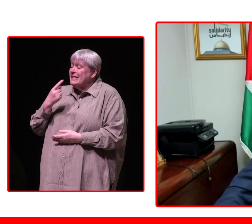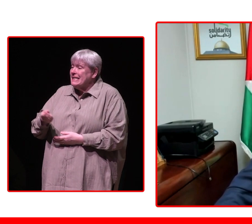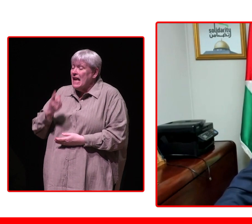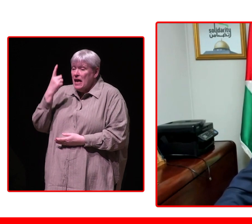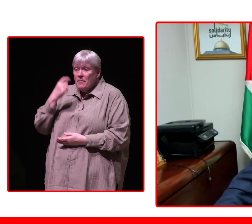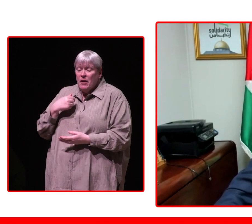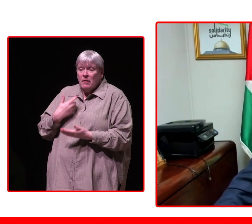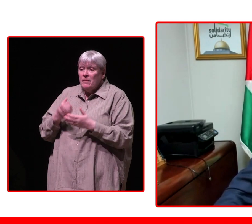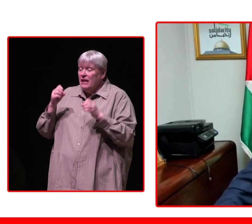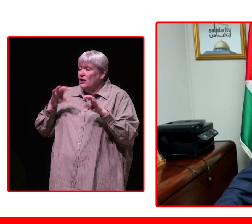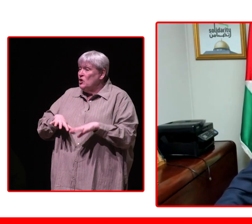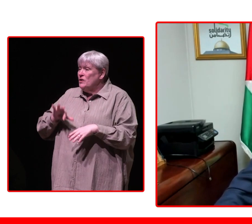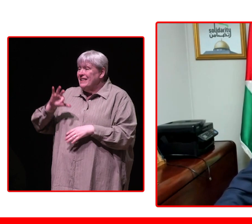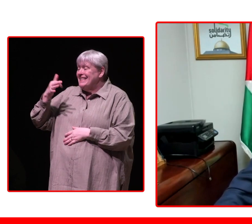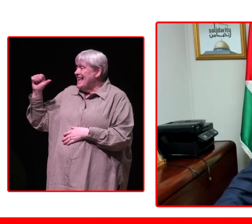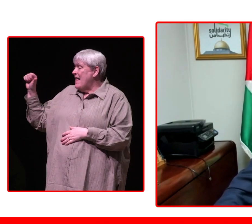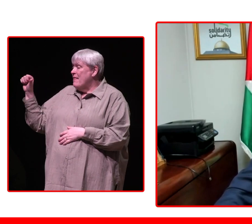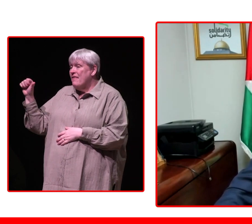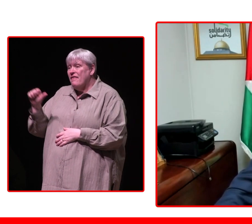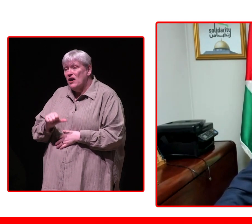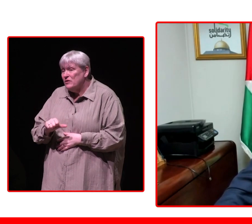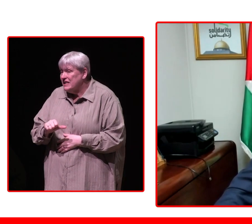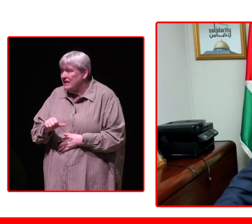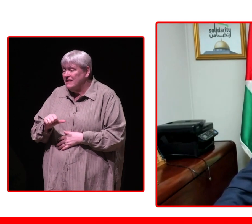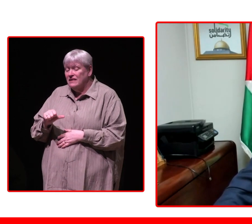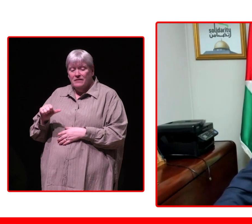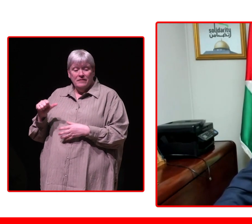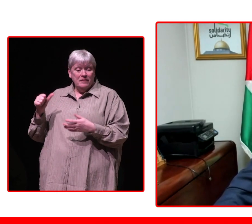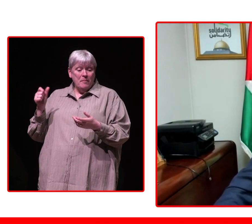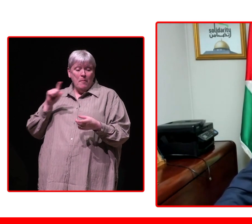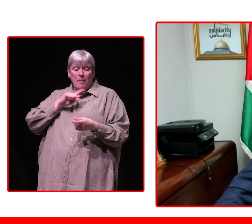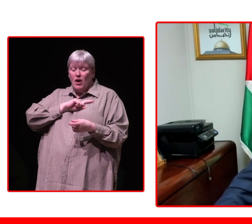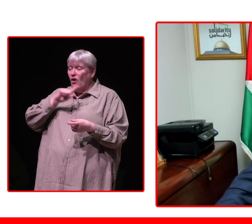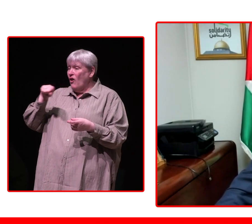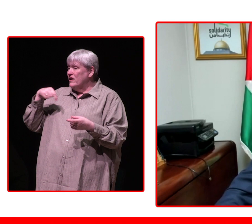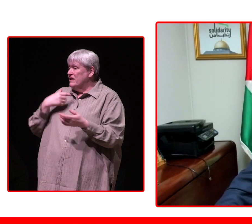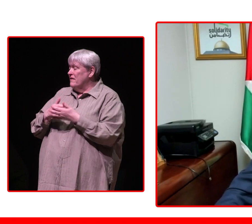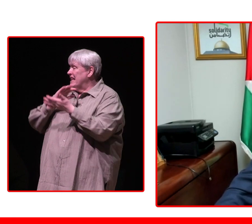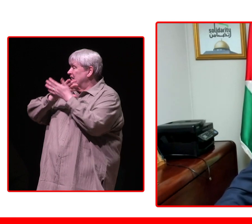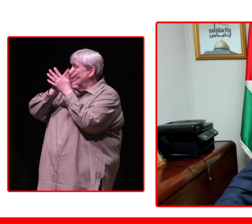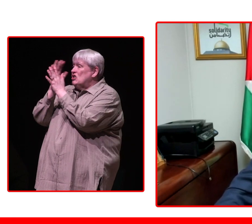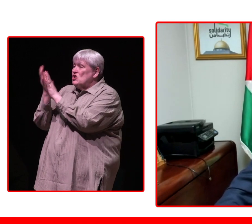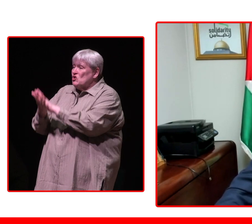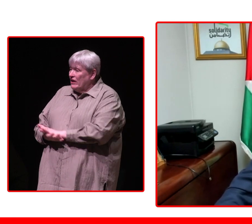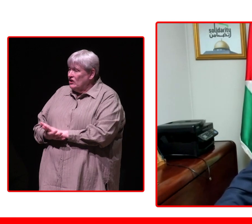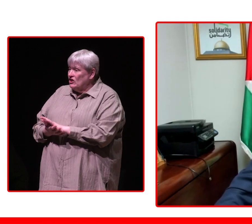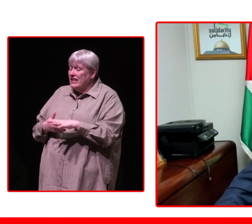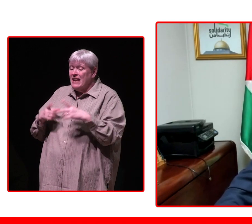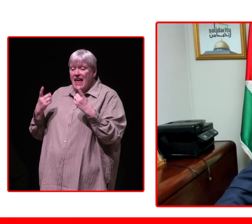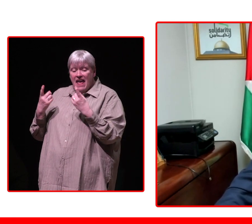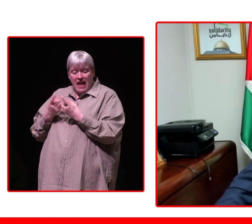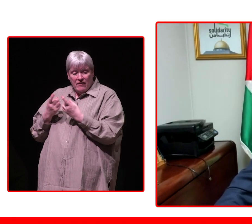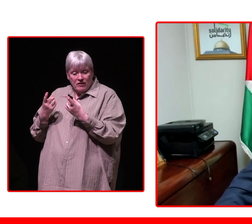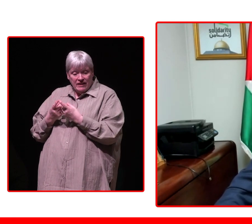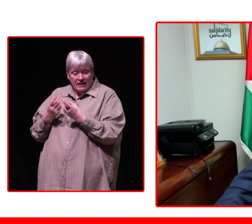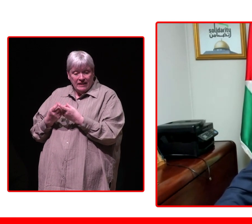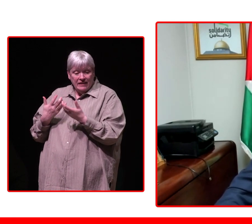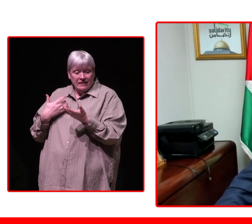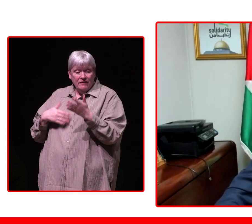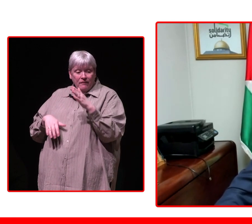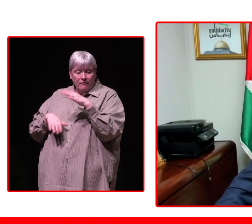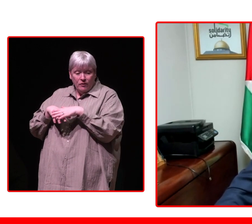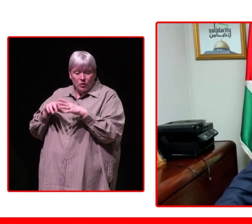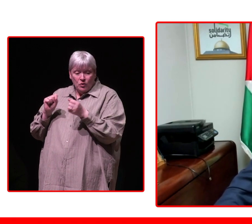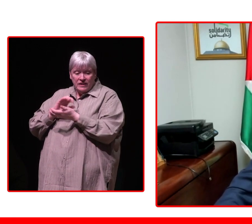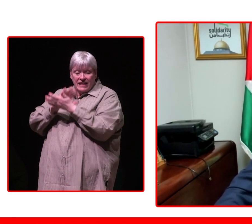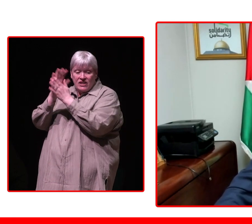lose 10,000 lives in Gaza as a result of the malnutrition and disease. The wholesale destruction of Gaza's health and